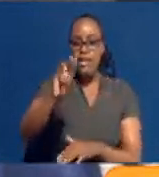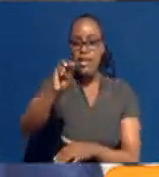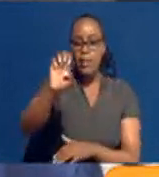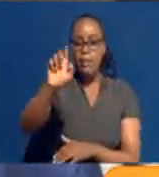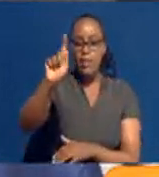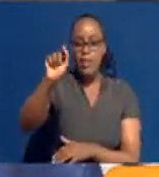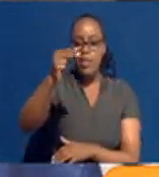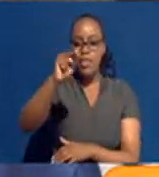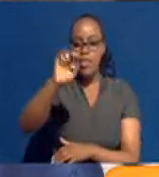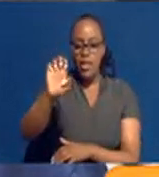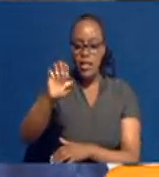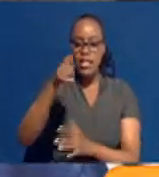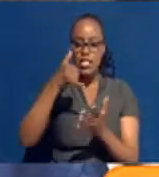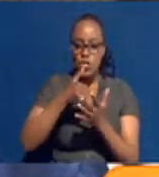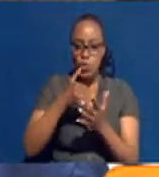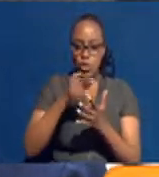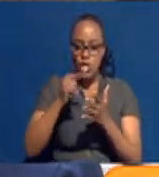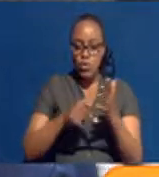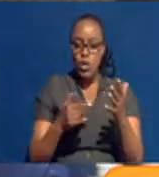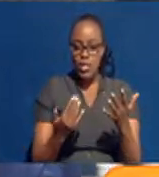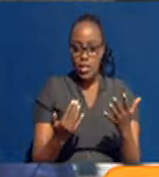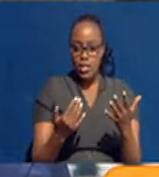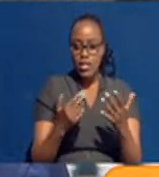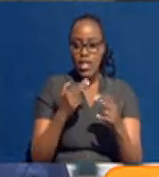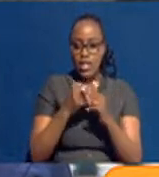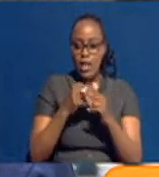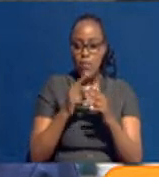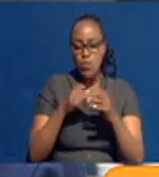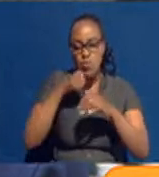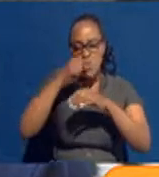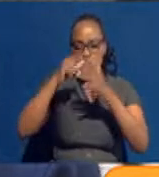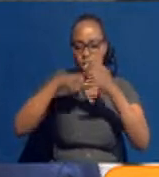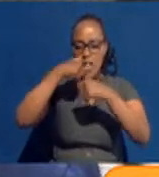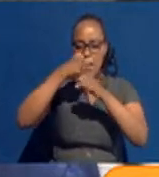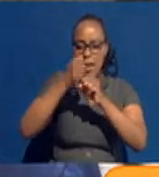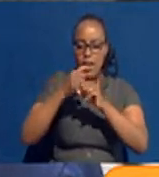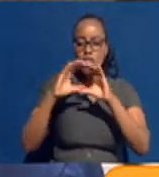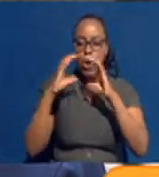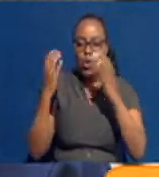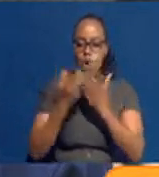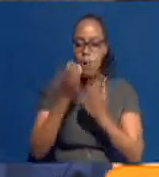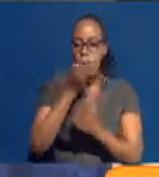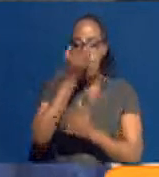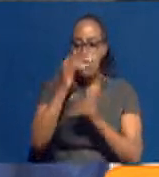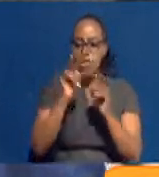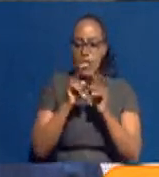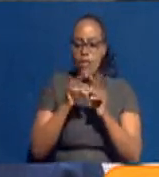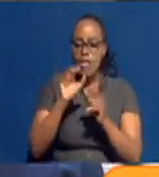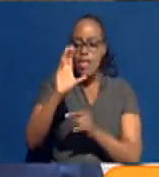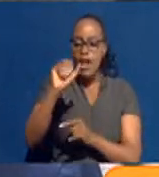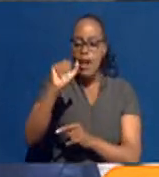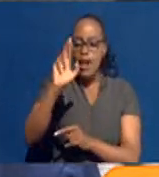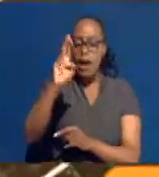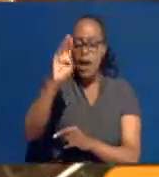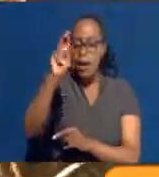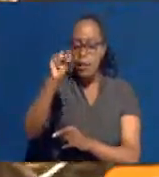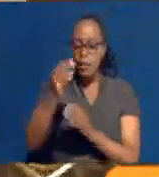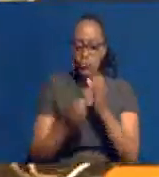That methane is part of what is causing global warming, the carbon that is being